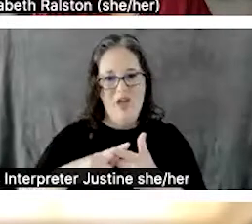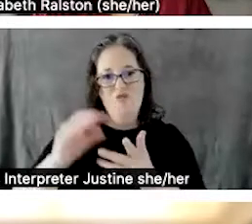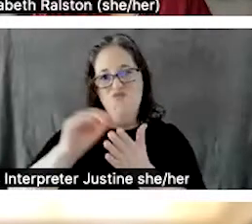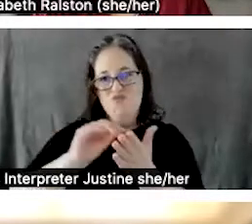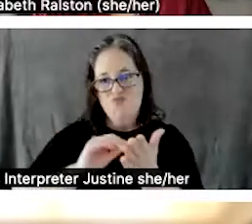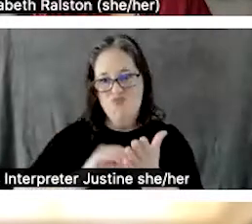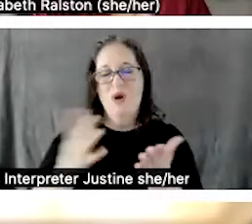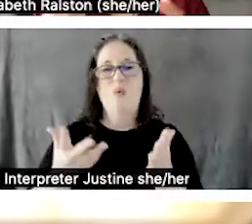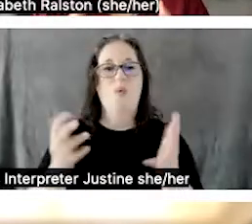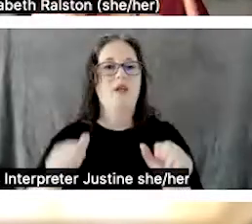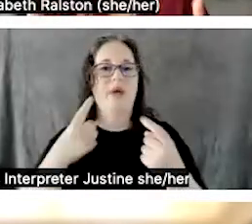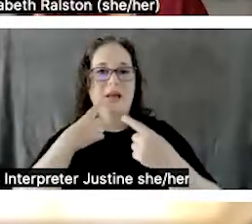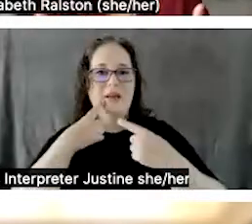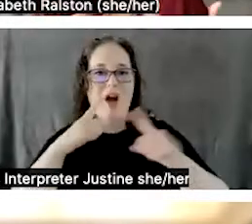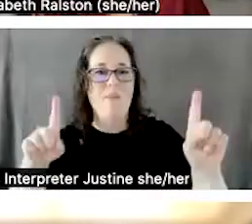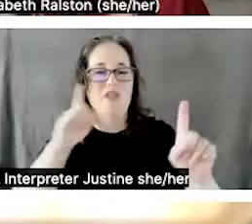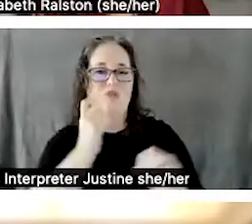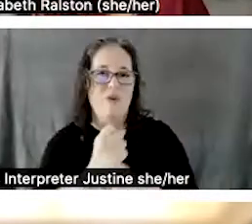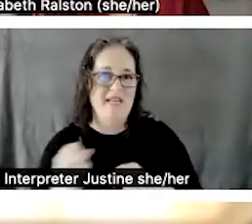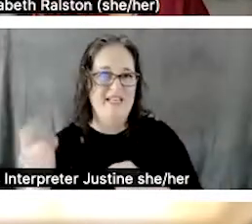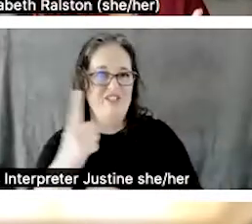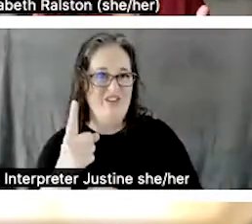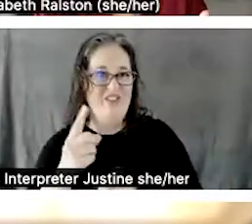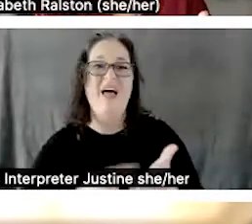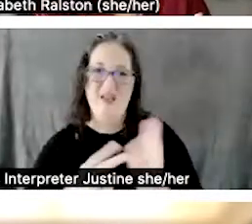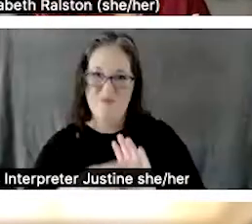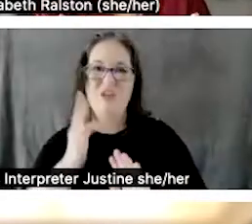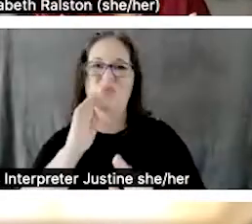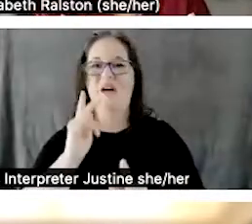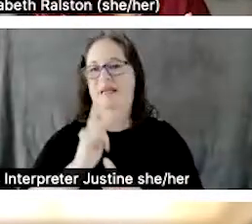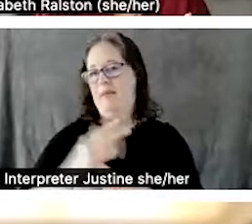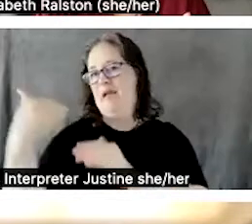year. And it helps keep you accountable and helps keep